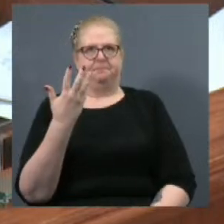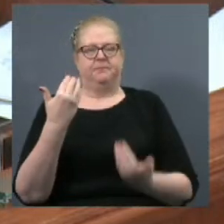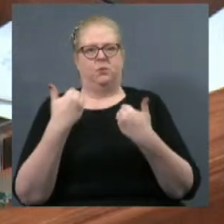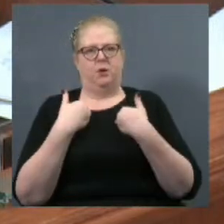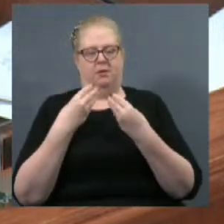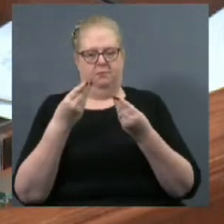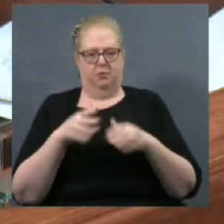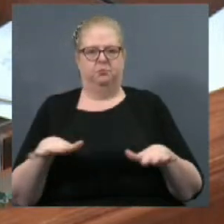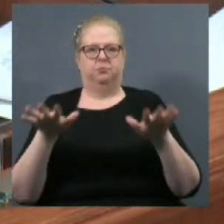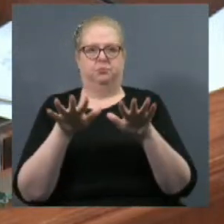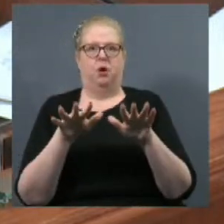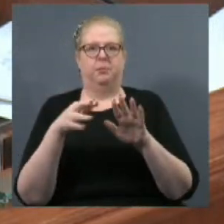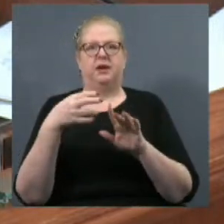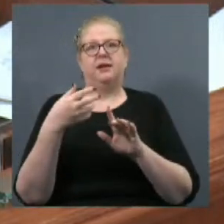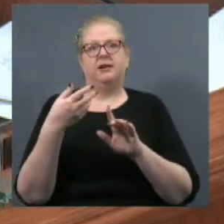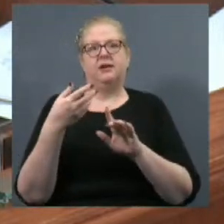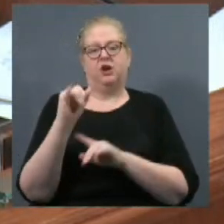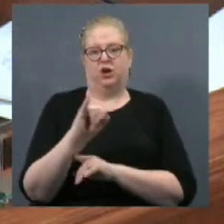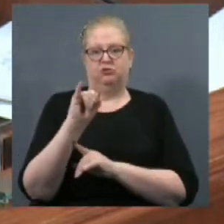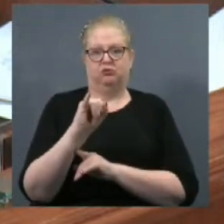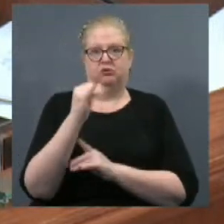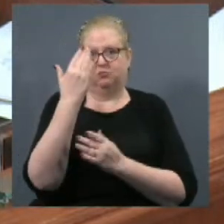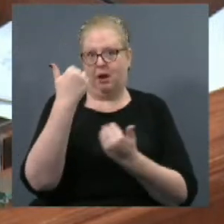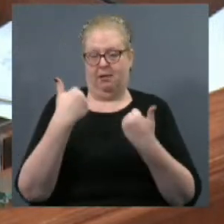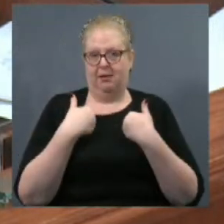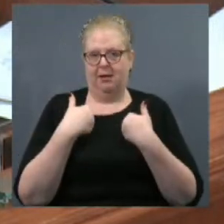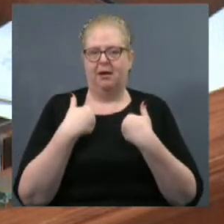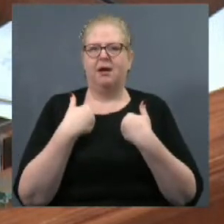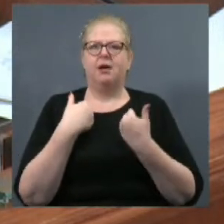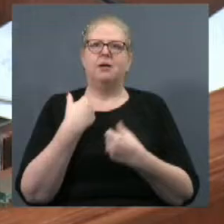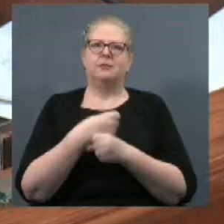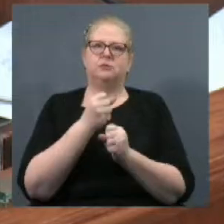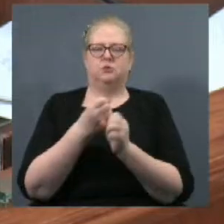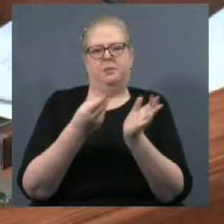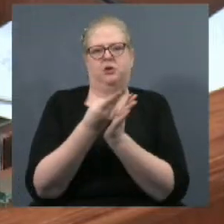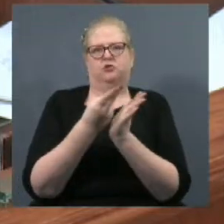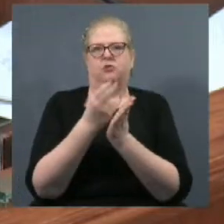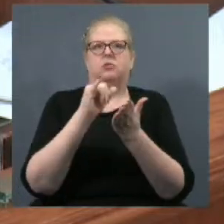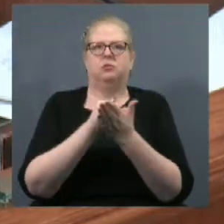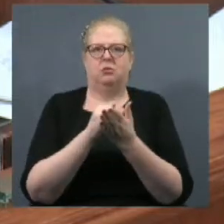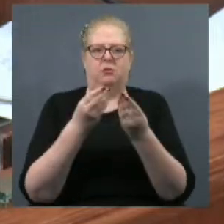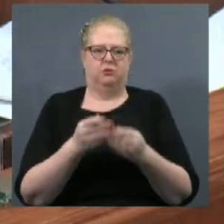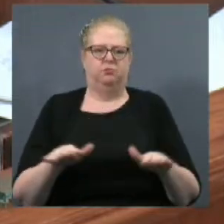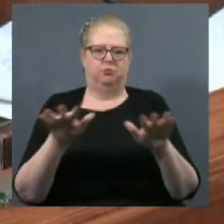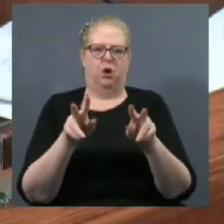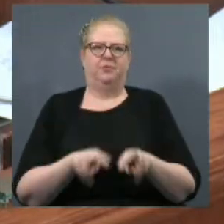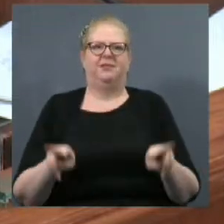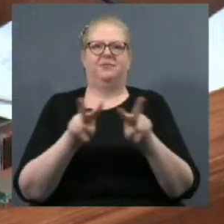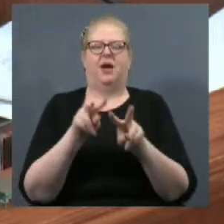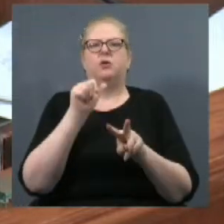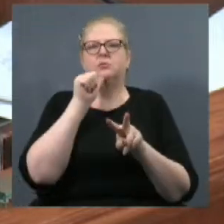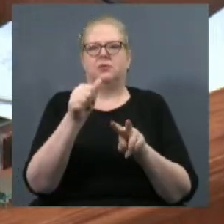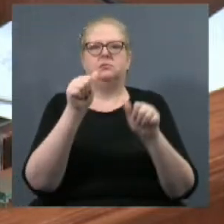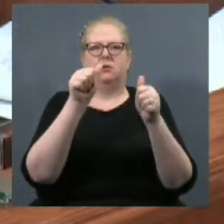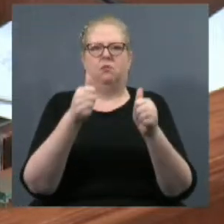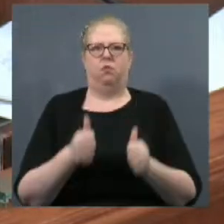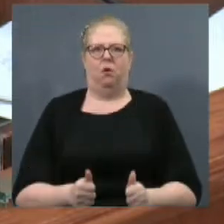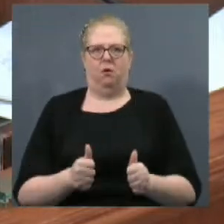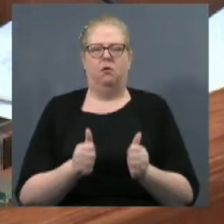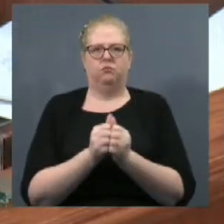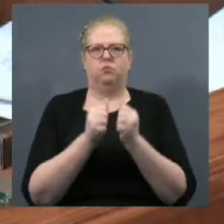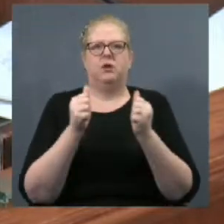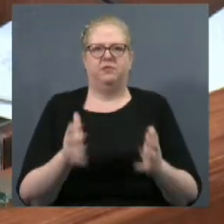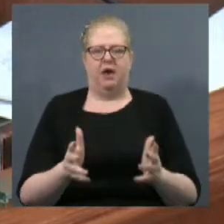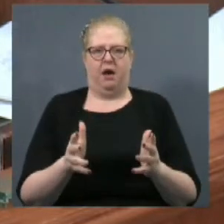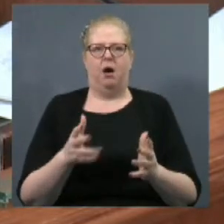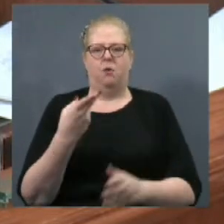properties dedicated to public housing are not lost without HUD having a chance to keep that from